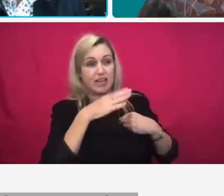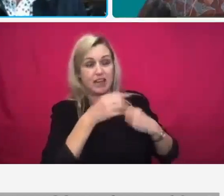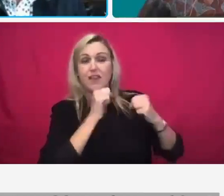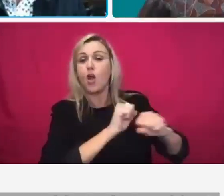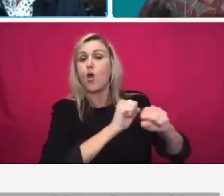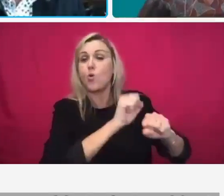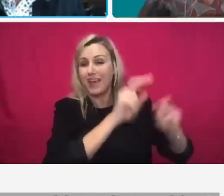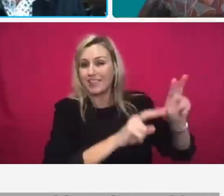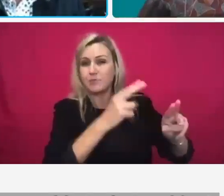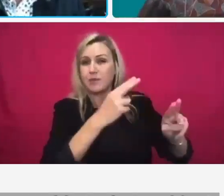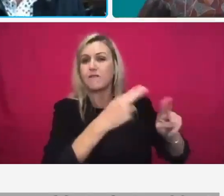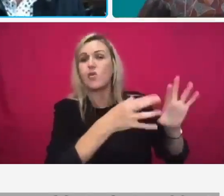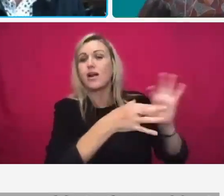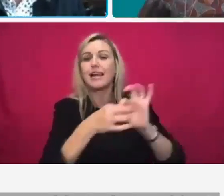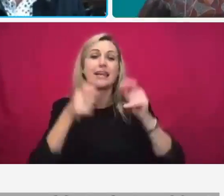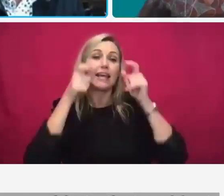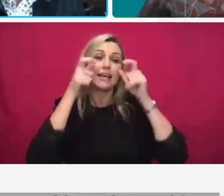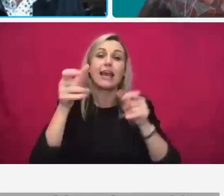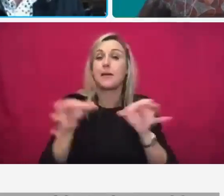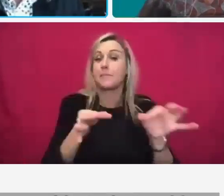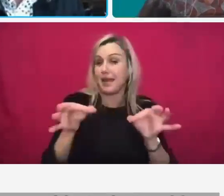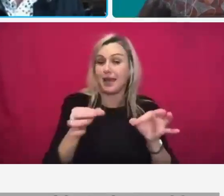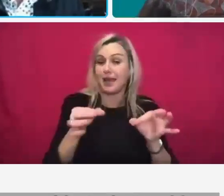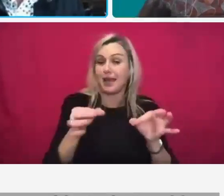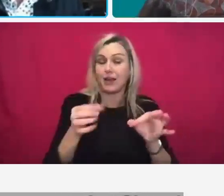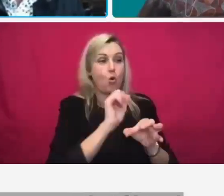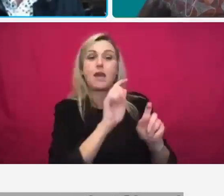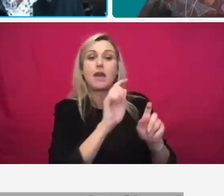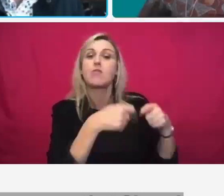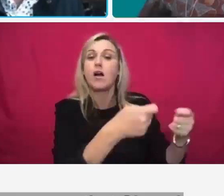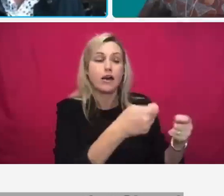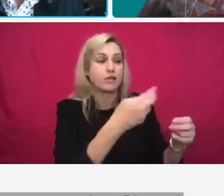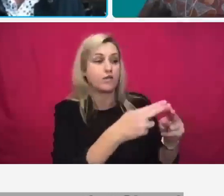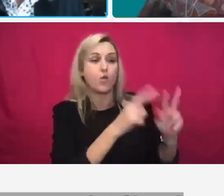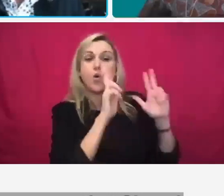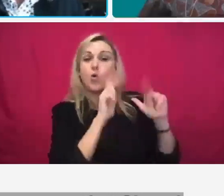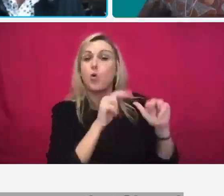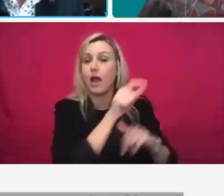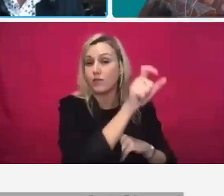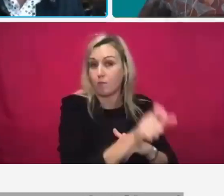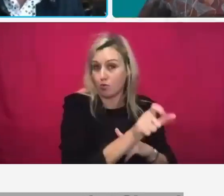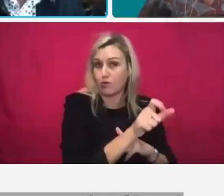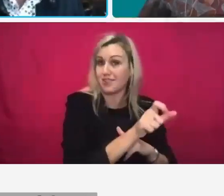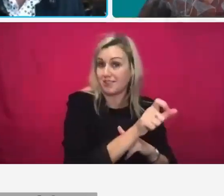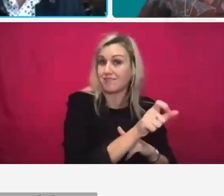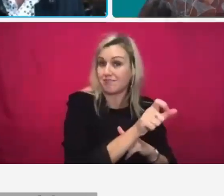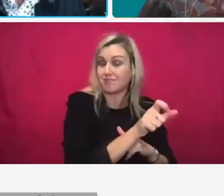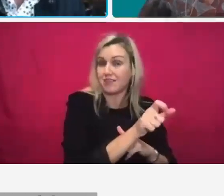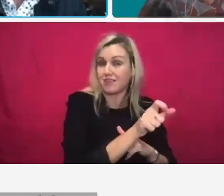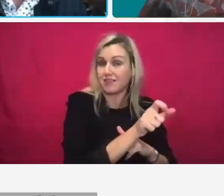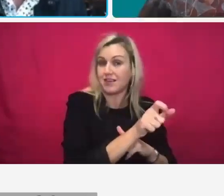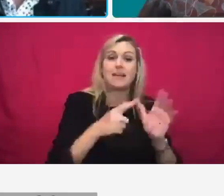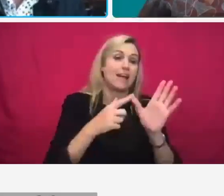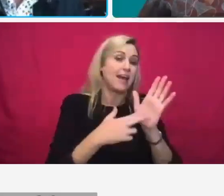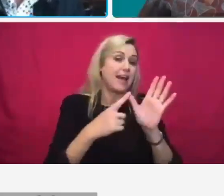plan that's about the care that they provide to that resident. So I think that's part of the answer that Sinead